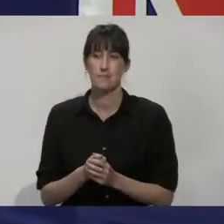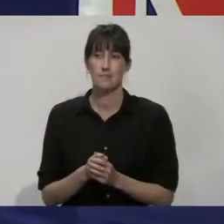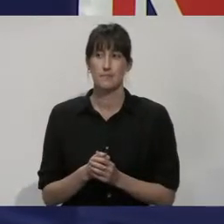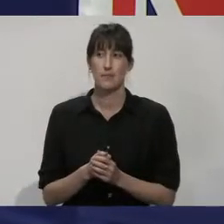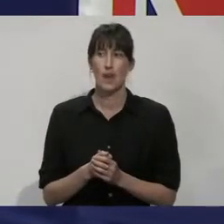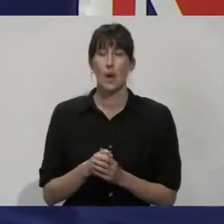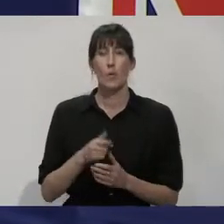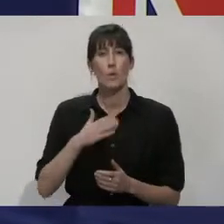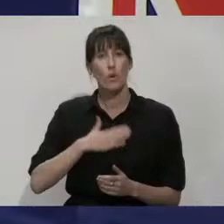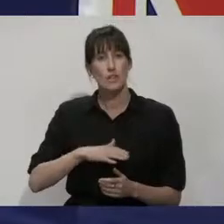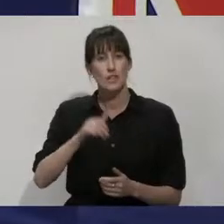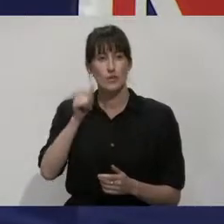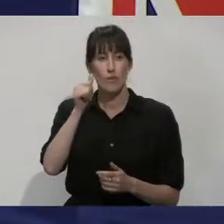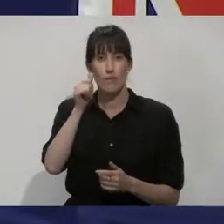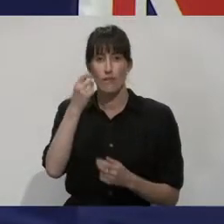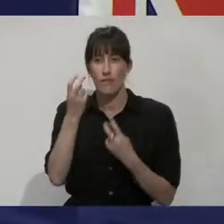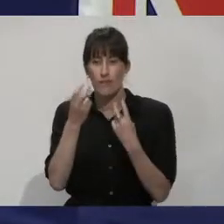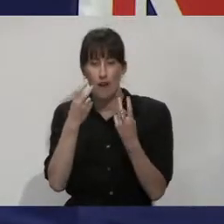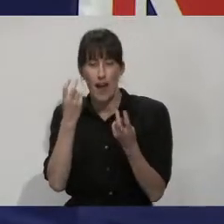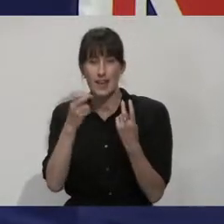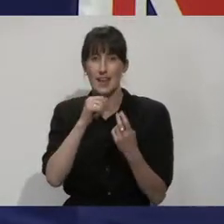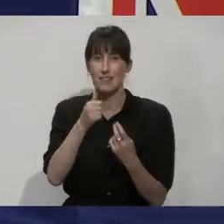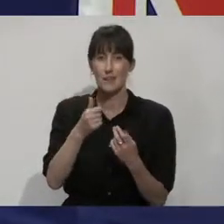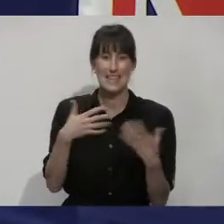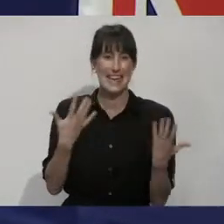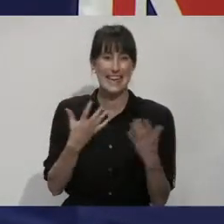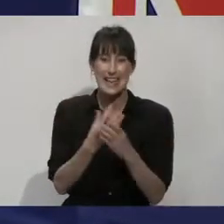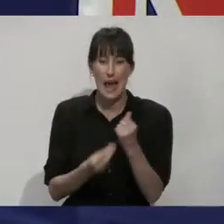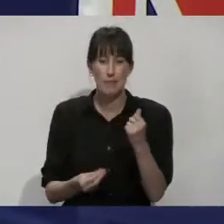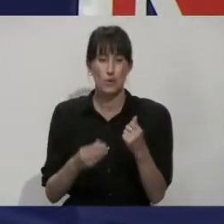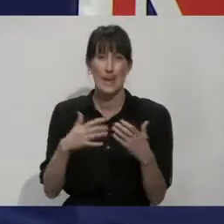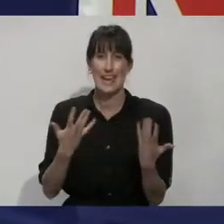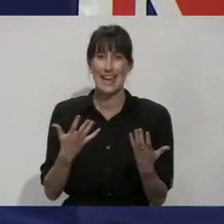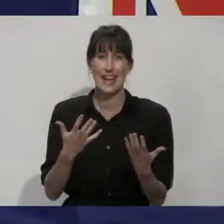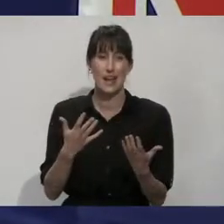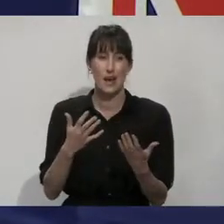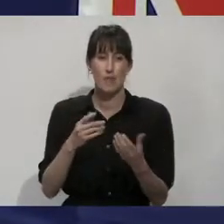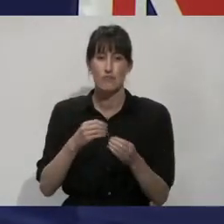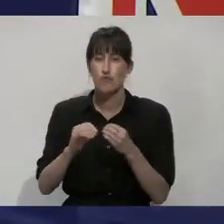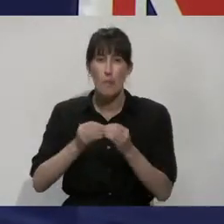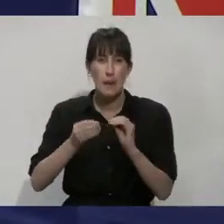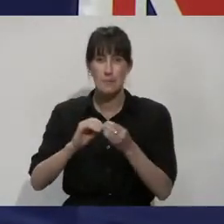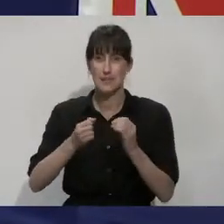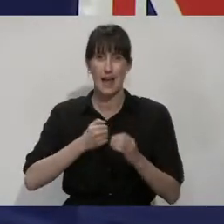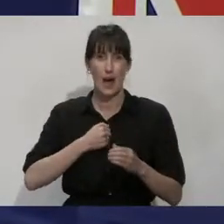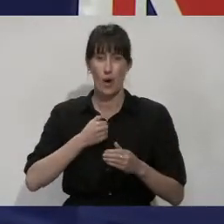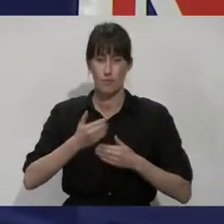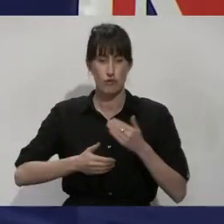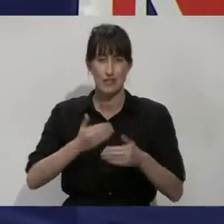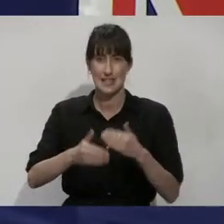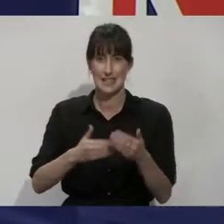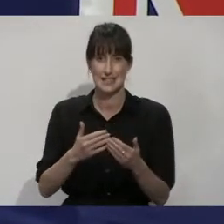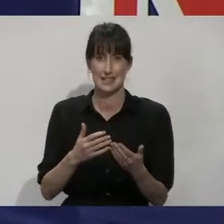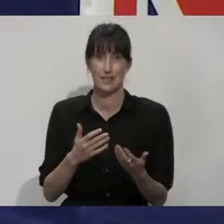sort of gap or weakness in the protocols, so that we can fix it. Okay. Thank you. Farmers are being turned away from Auckland borders, leaving